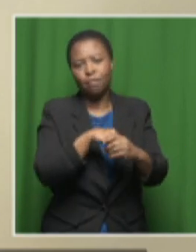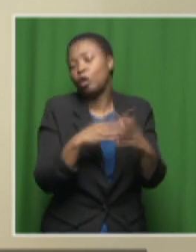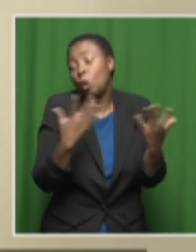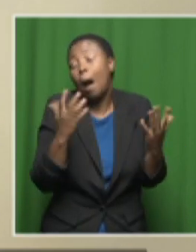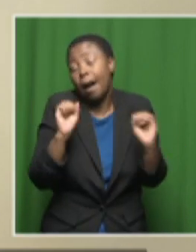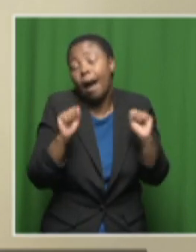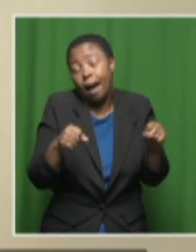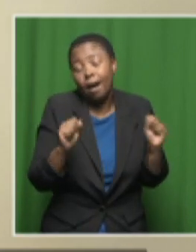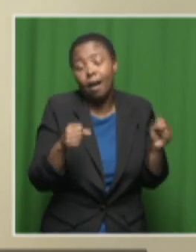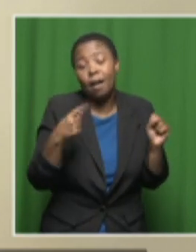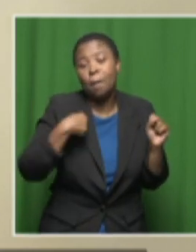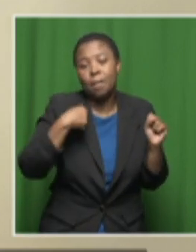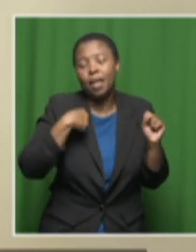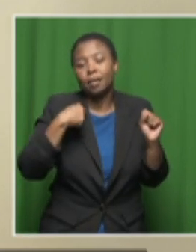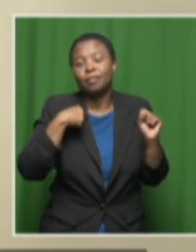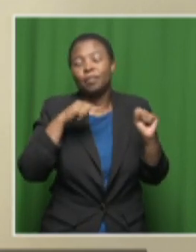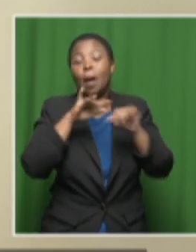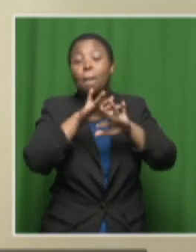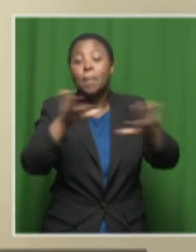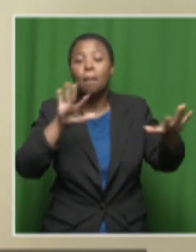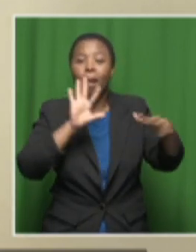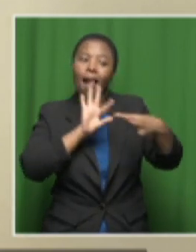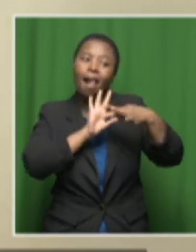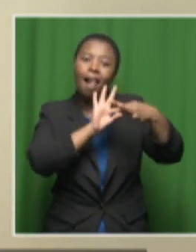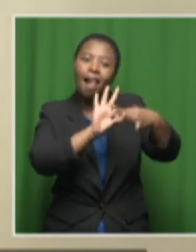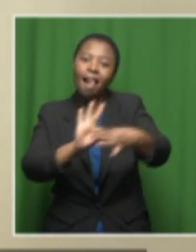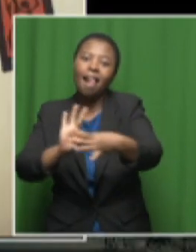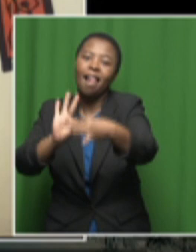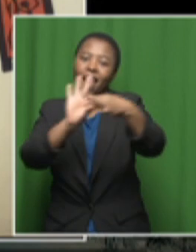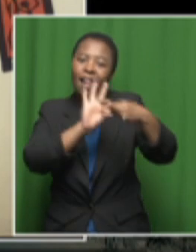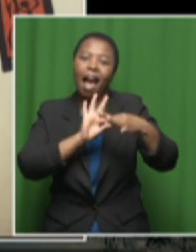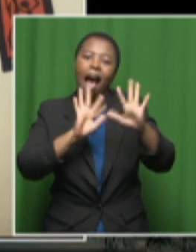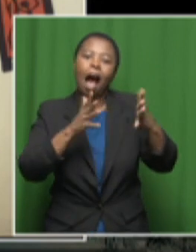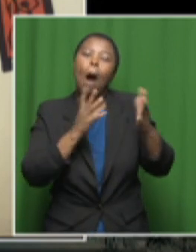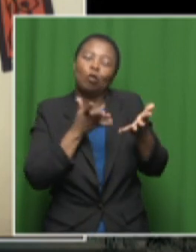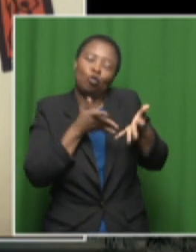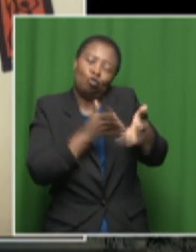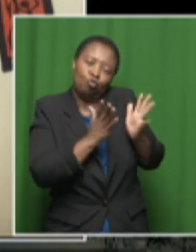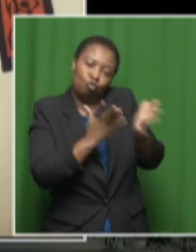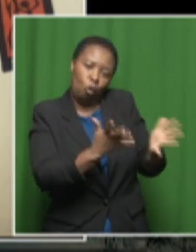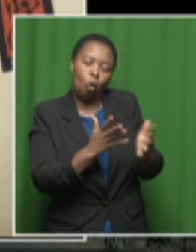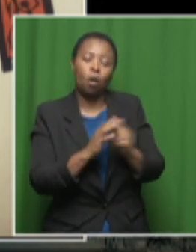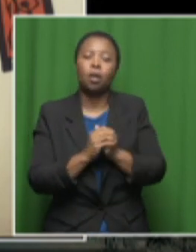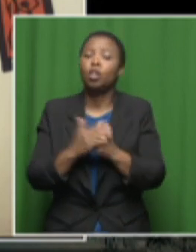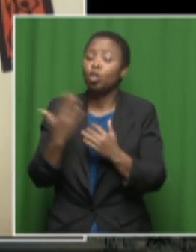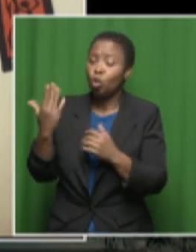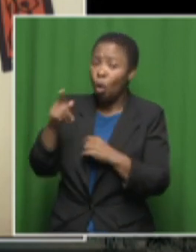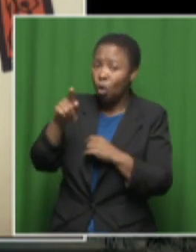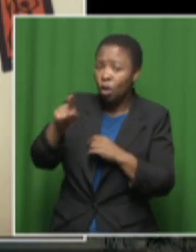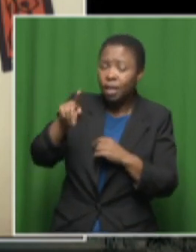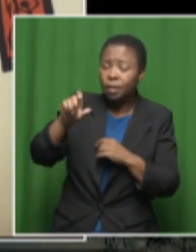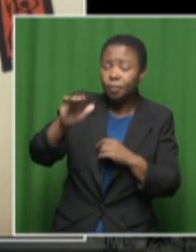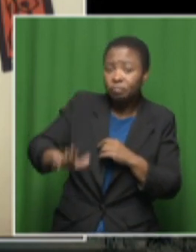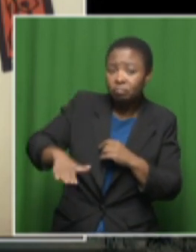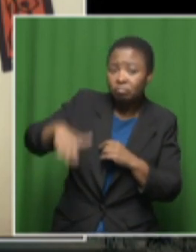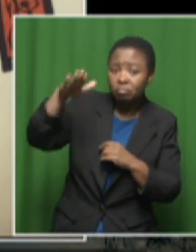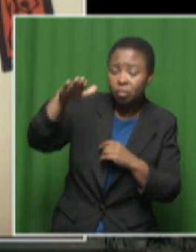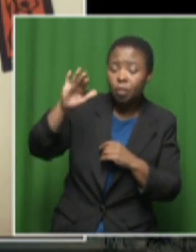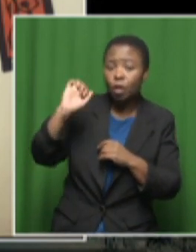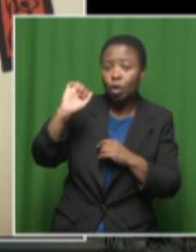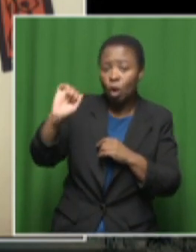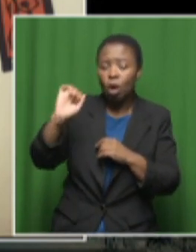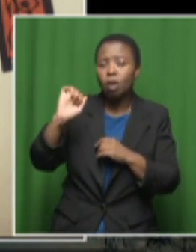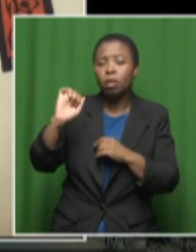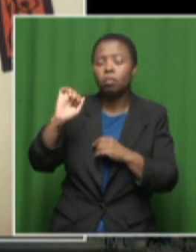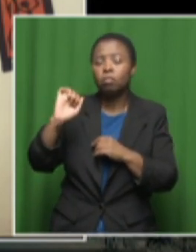that's how I connect to people. Got you. Right. Now, Stephané, did your upbringing perhaps prompt a specific